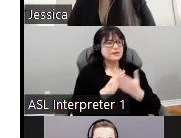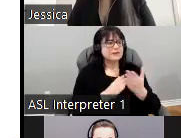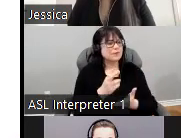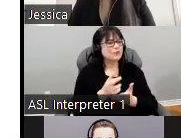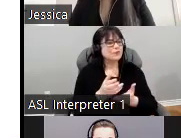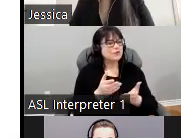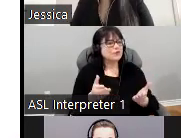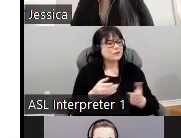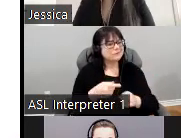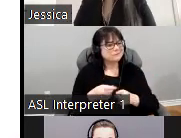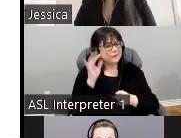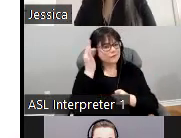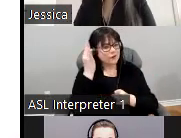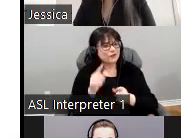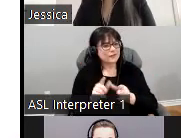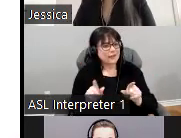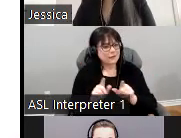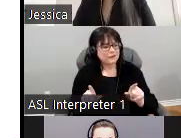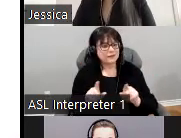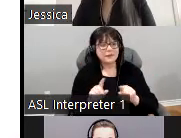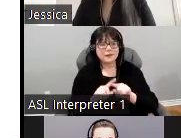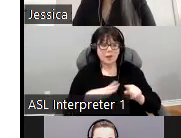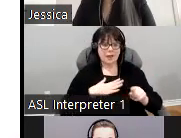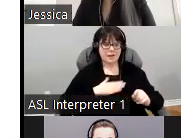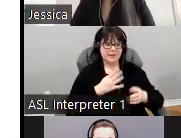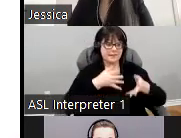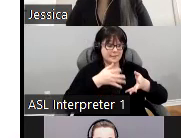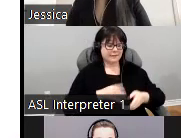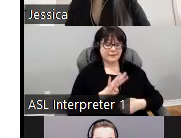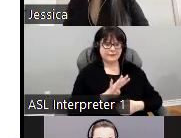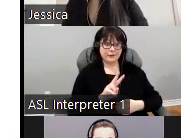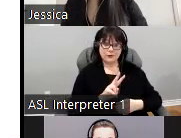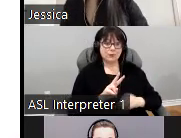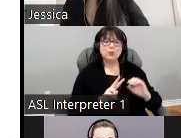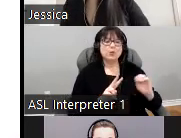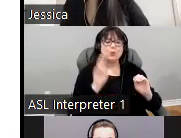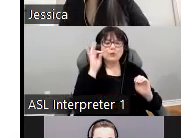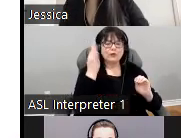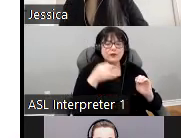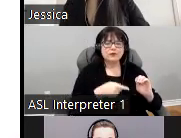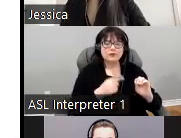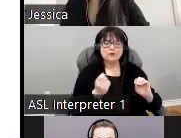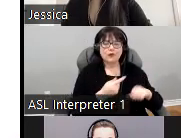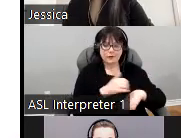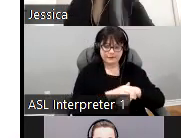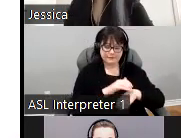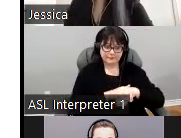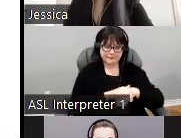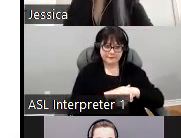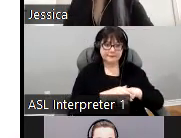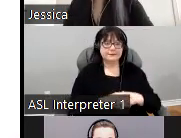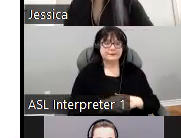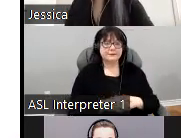but there were none included in our final review of 42 articles. Most of these did not meet our basic